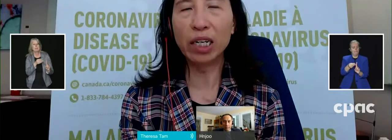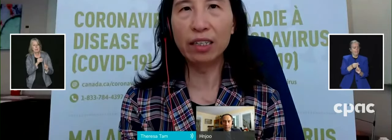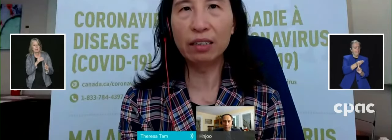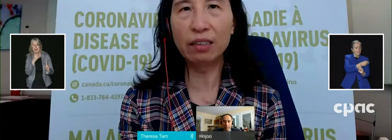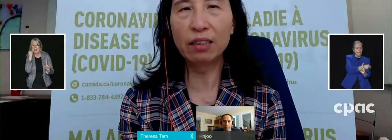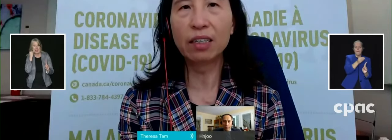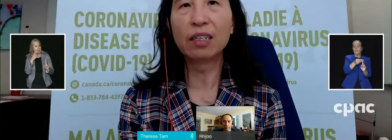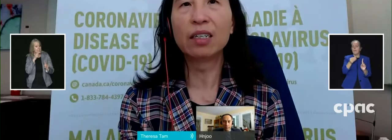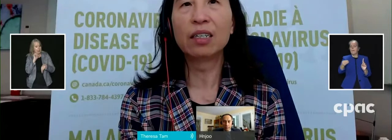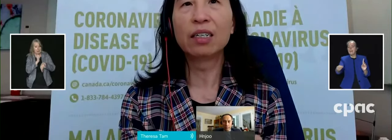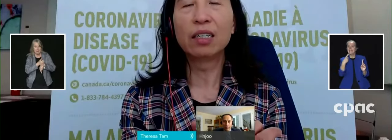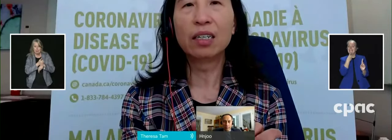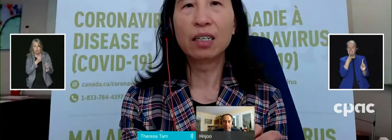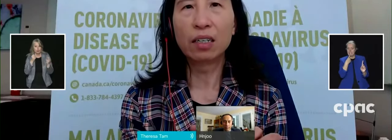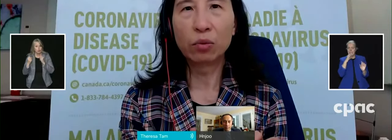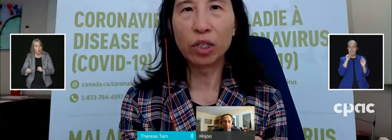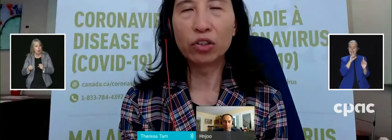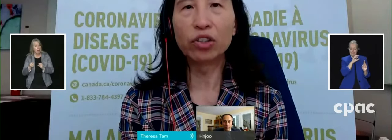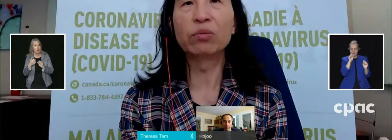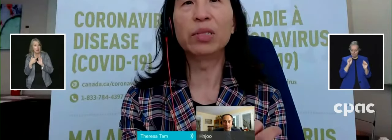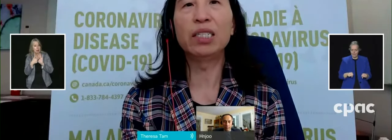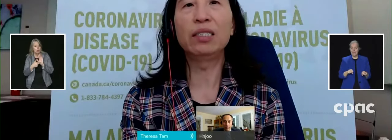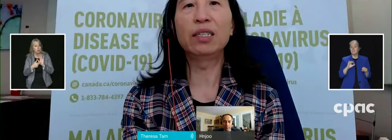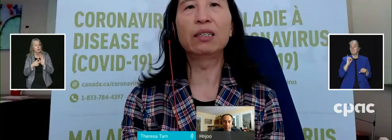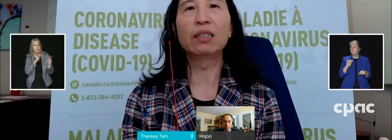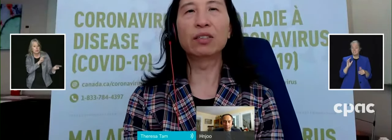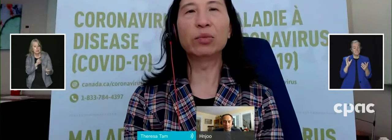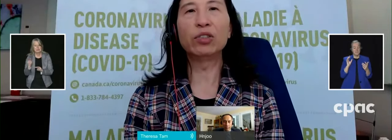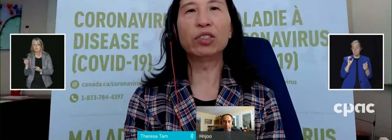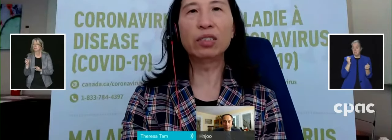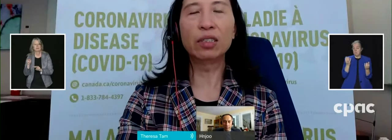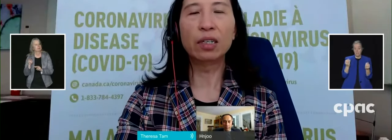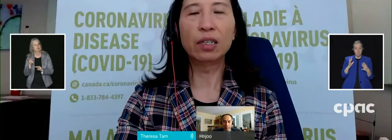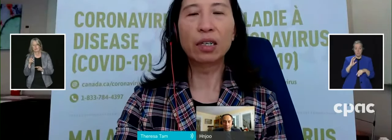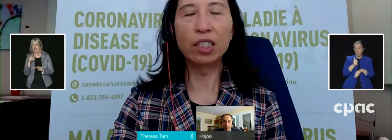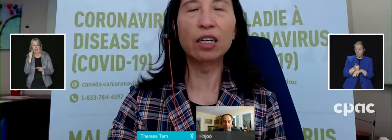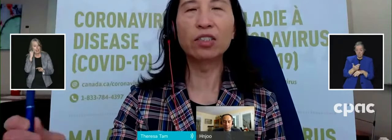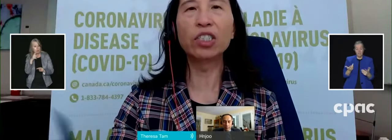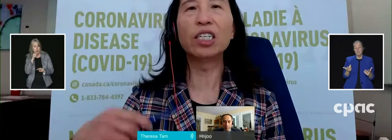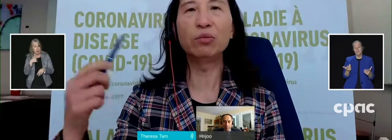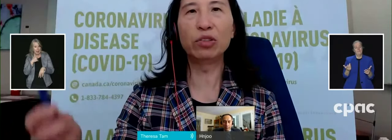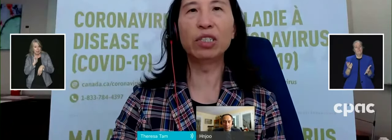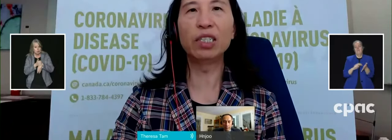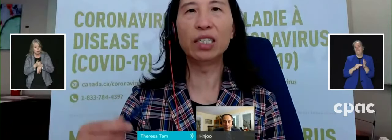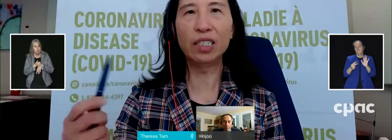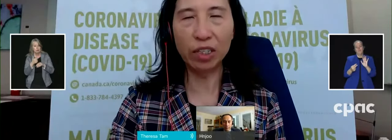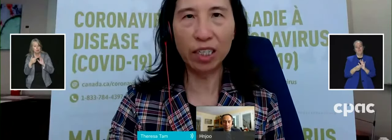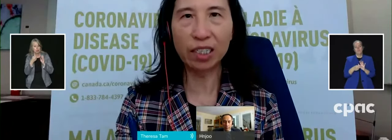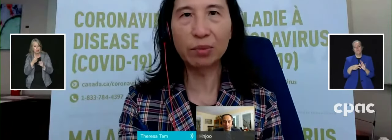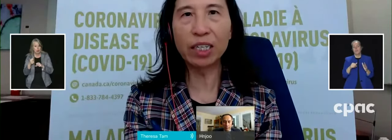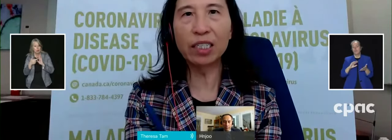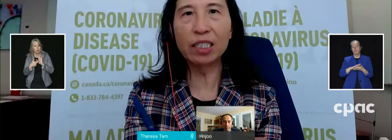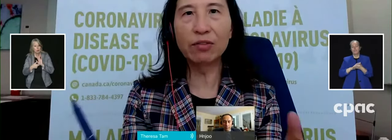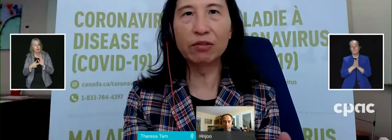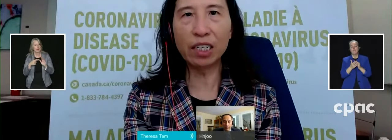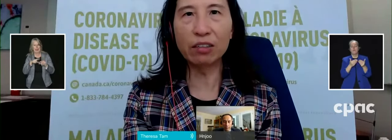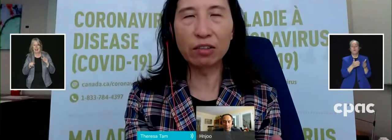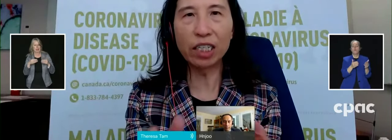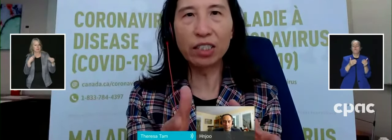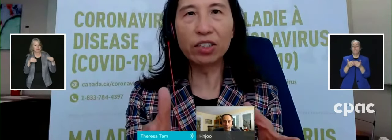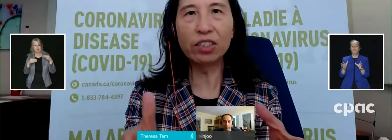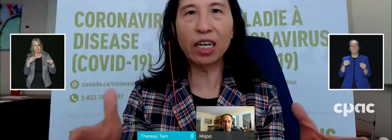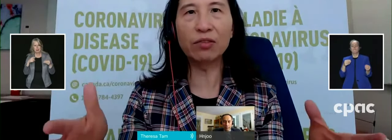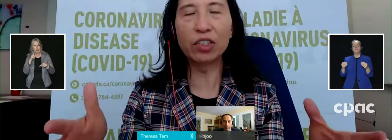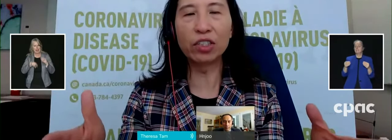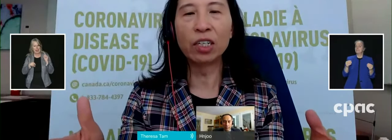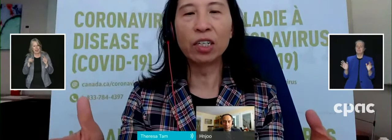in place, one shouldn't be easing those measures. You can't just keep doing the same thing and expect a different result,